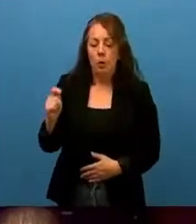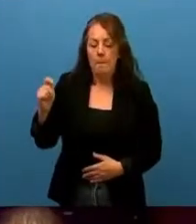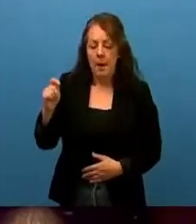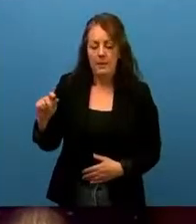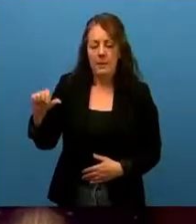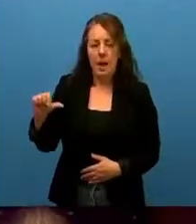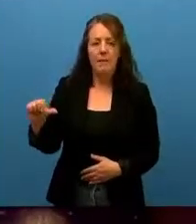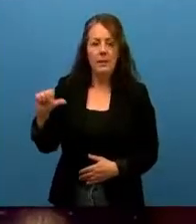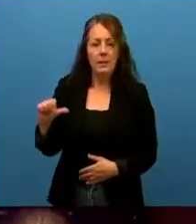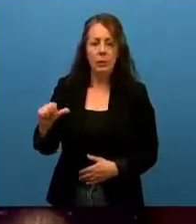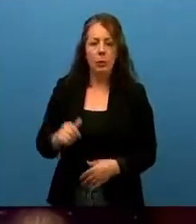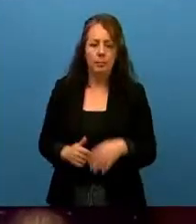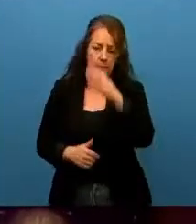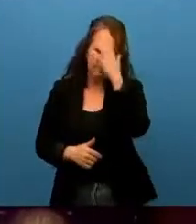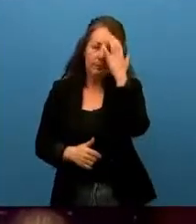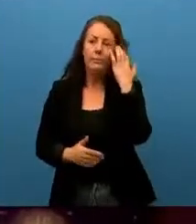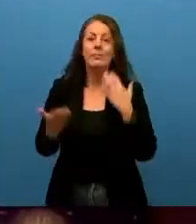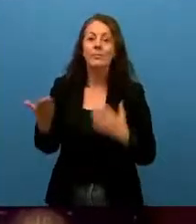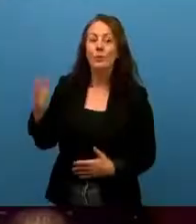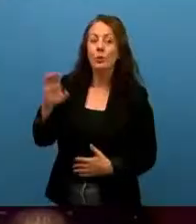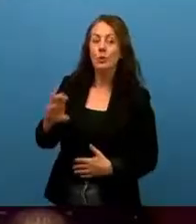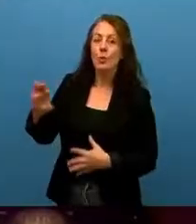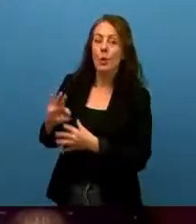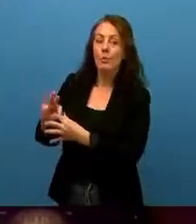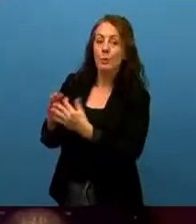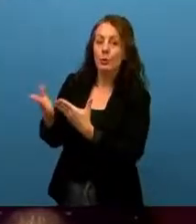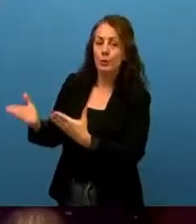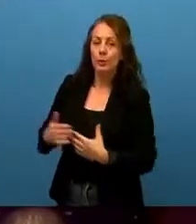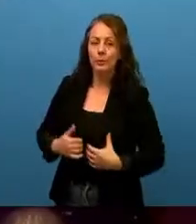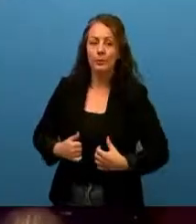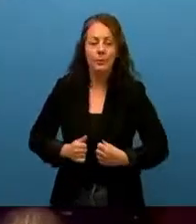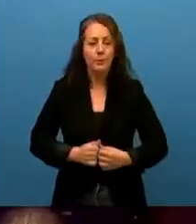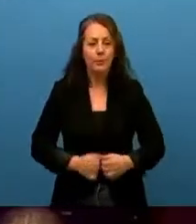European Union representative, you have the floor.